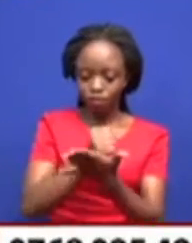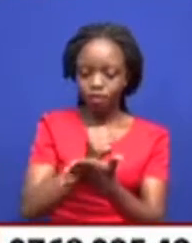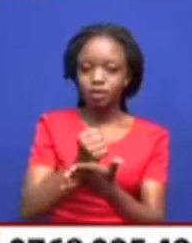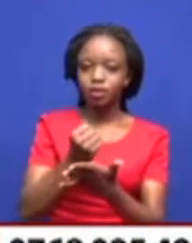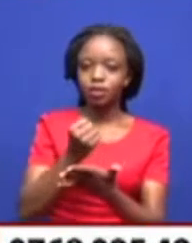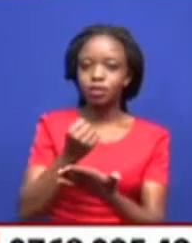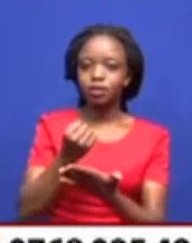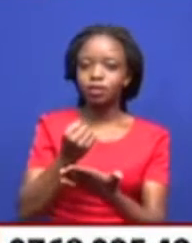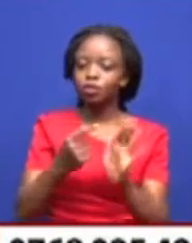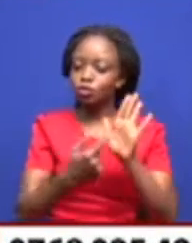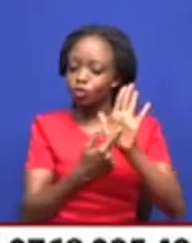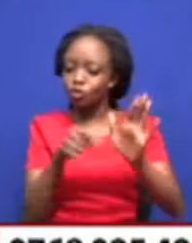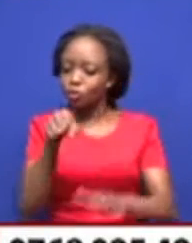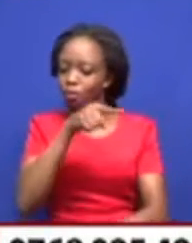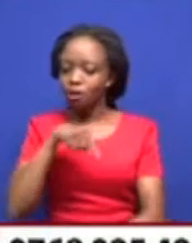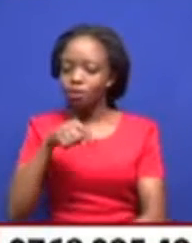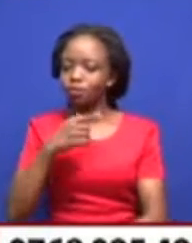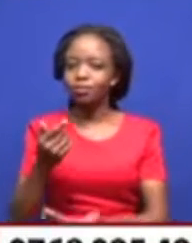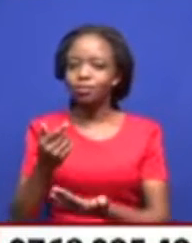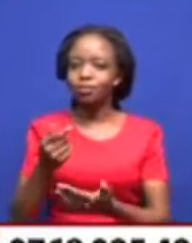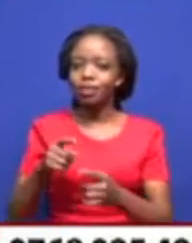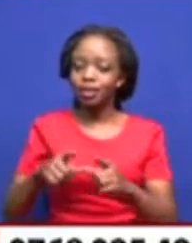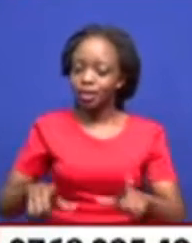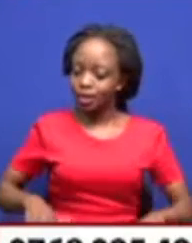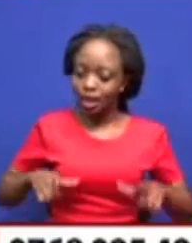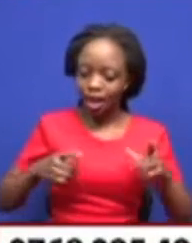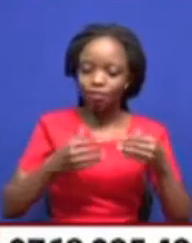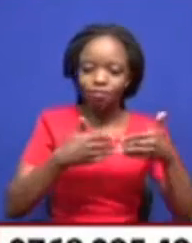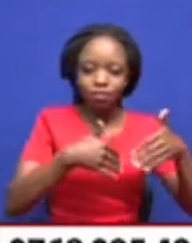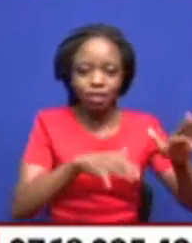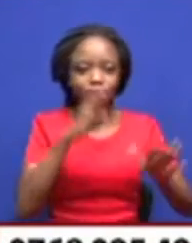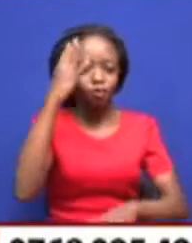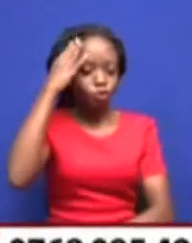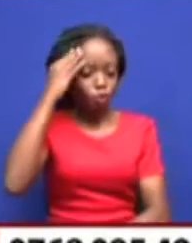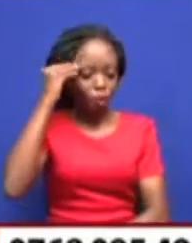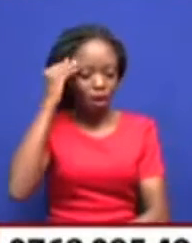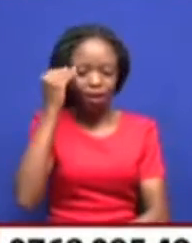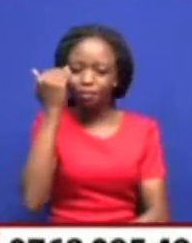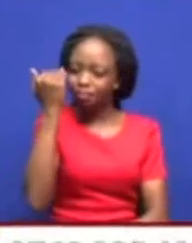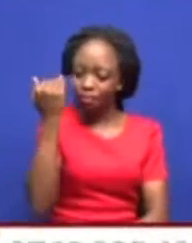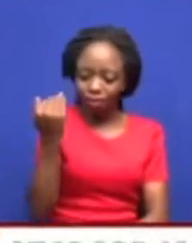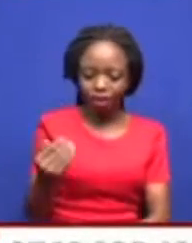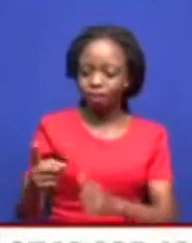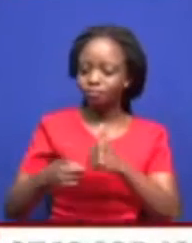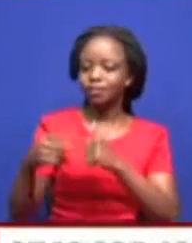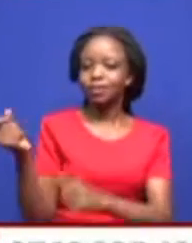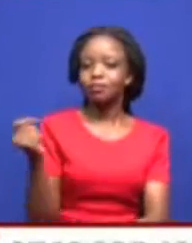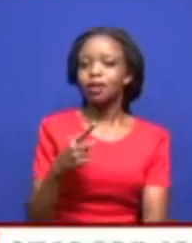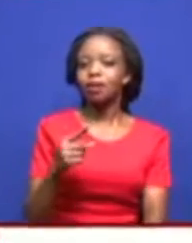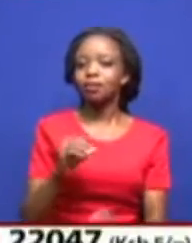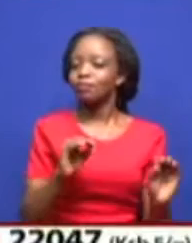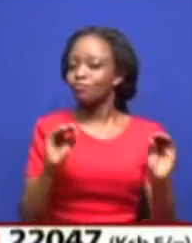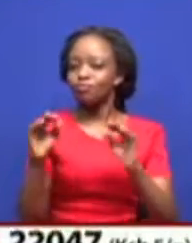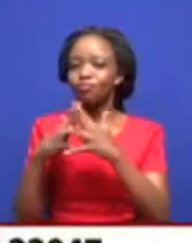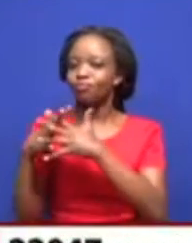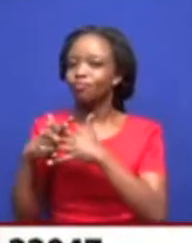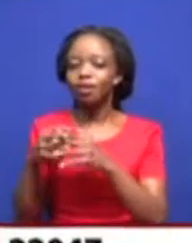Briefly, paint a picture of your journey since you left Somalia at that tender age of only 6 months.